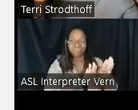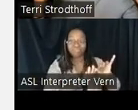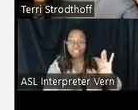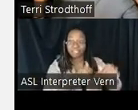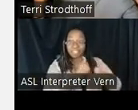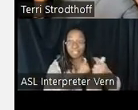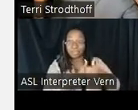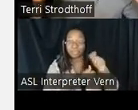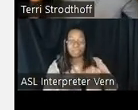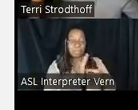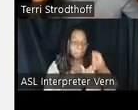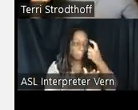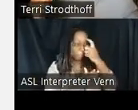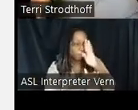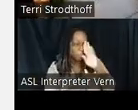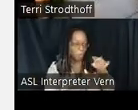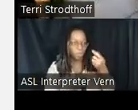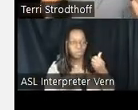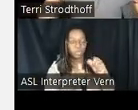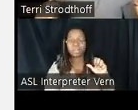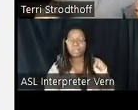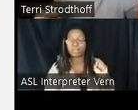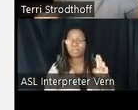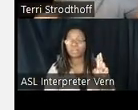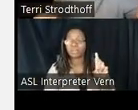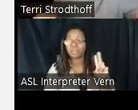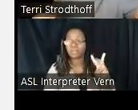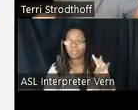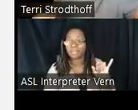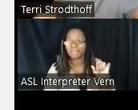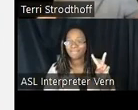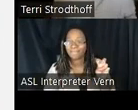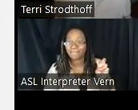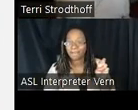survival. What's out there? What's next? I have to be constantly on